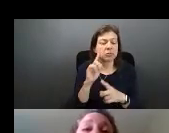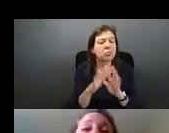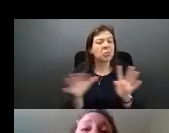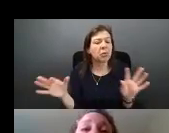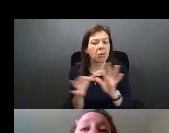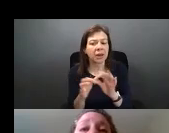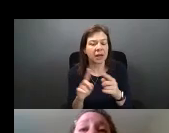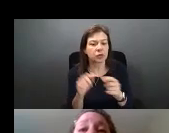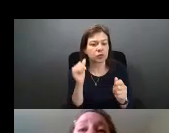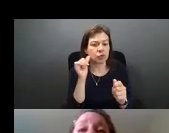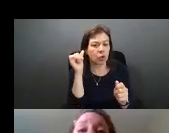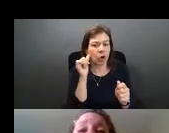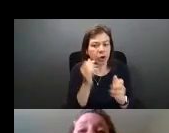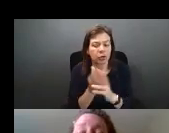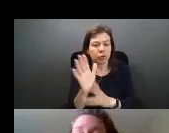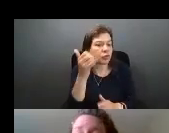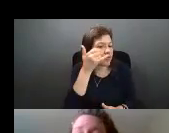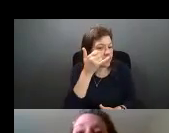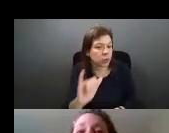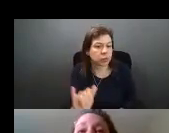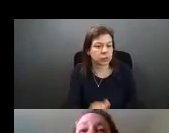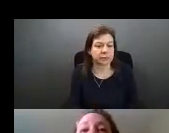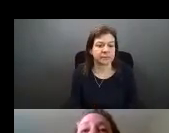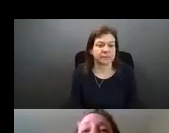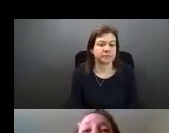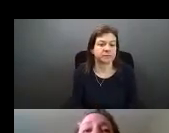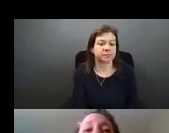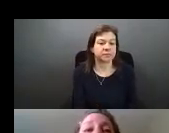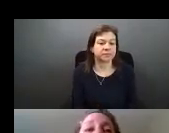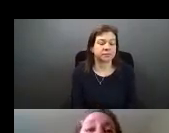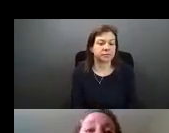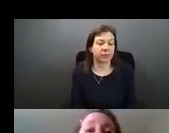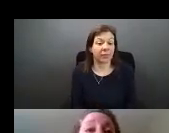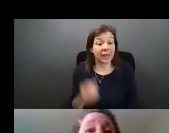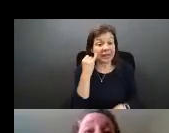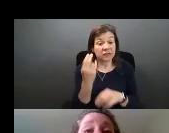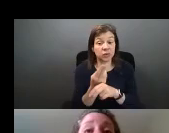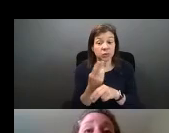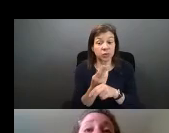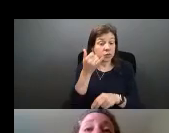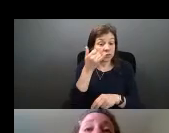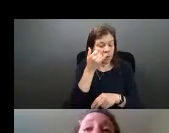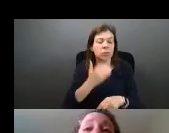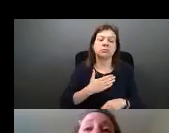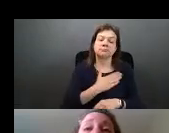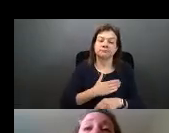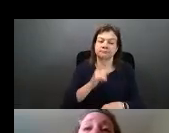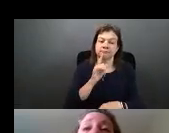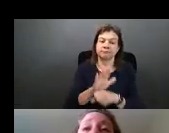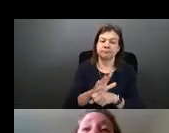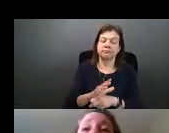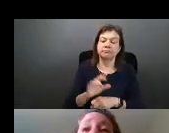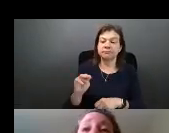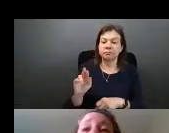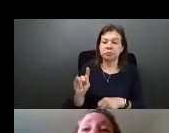to the audio through your telephone. If you use your telephone, please make sure that you mute your